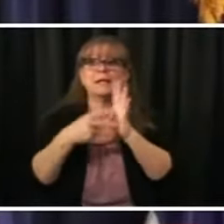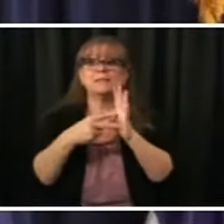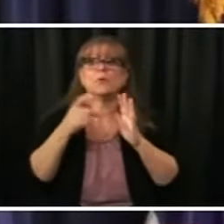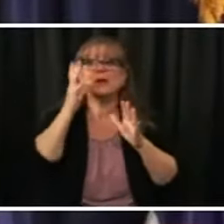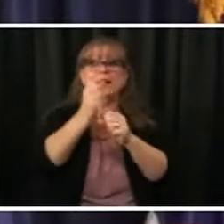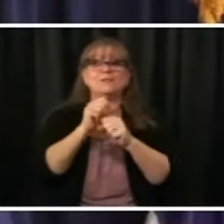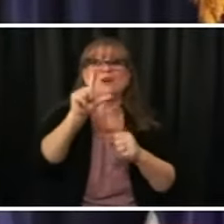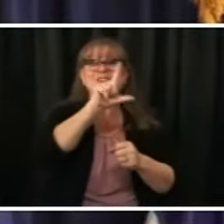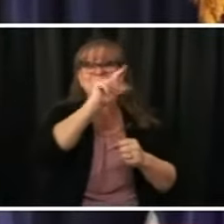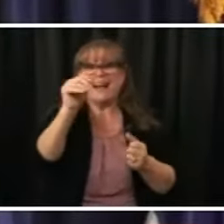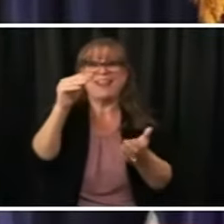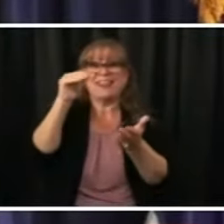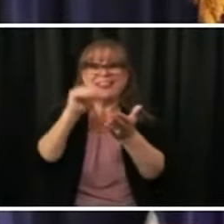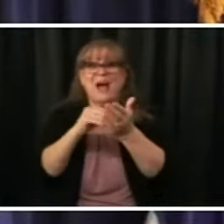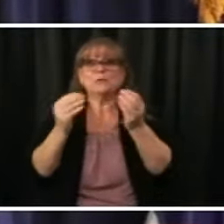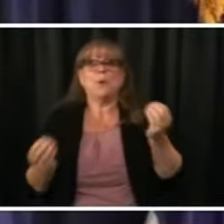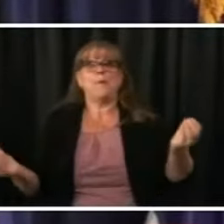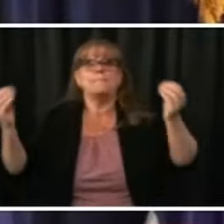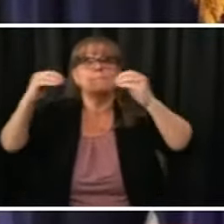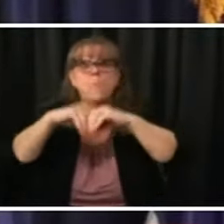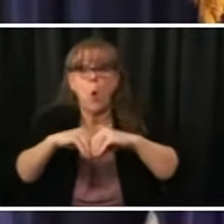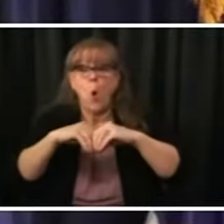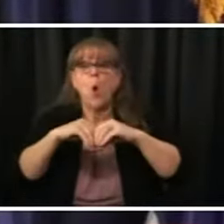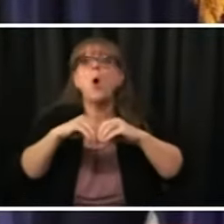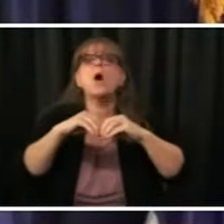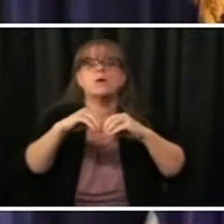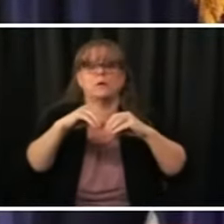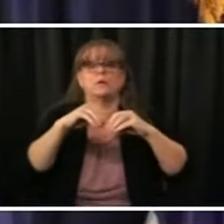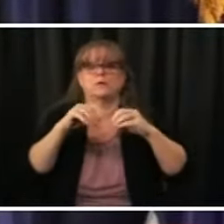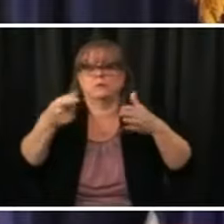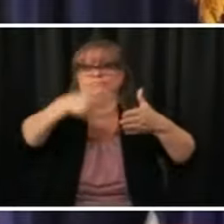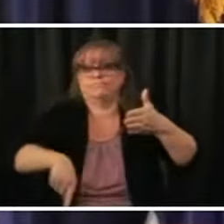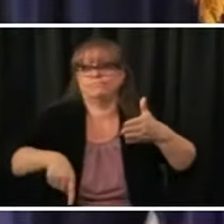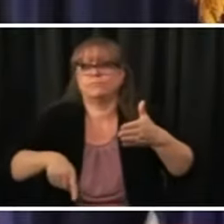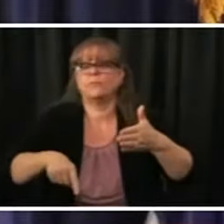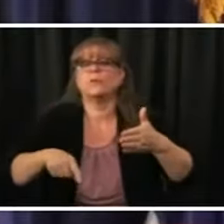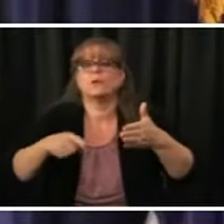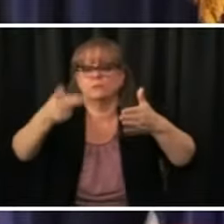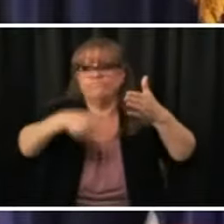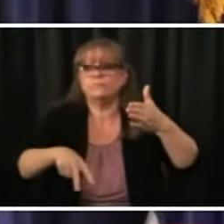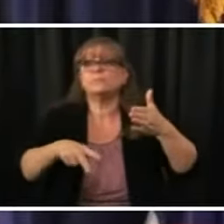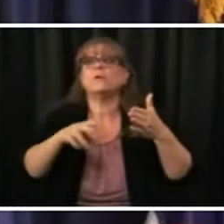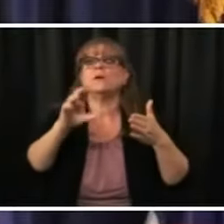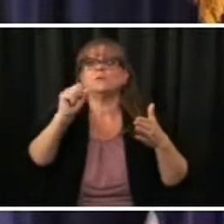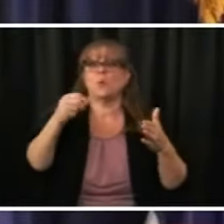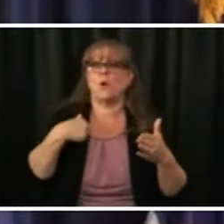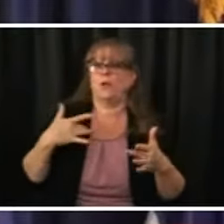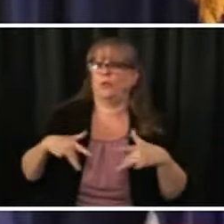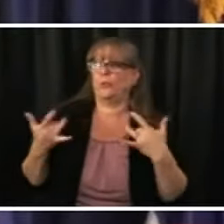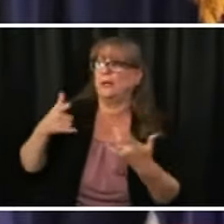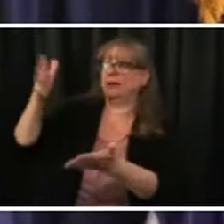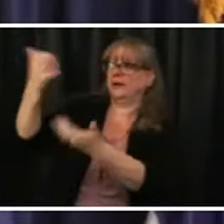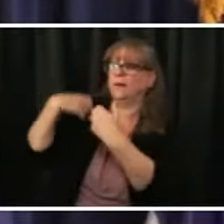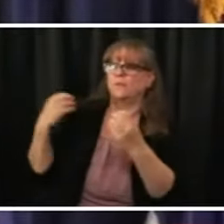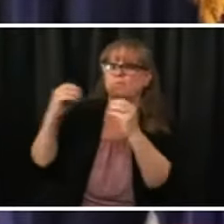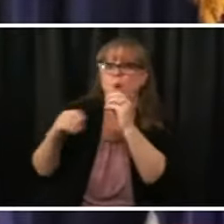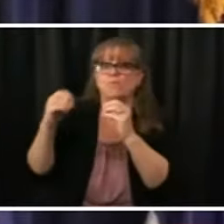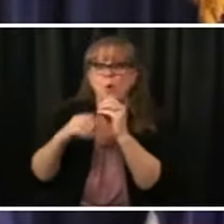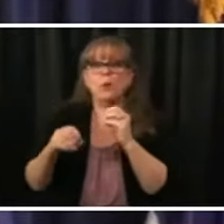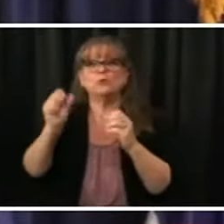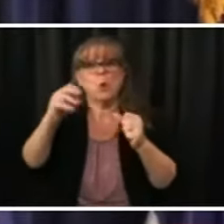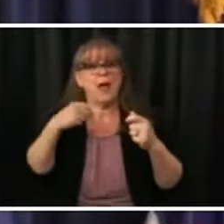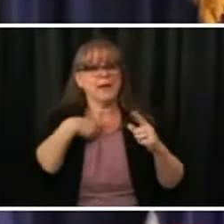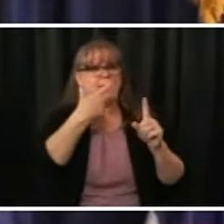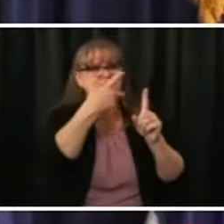We're excited that they can squeeze every last dose out to get to us. We get it in arms within a few days. They also announced a federal